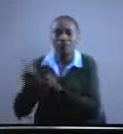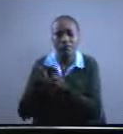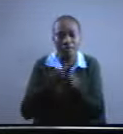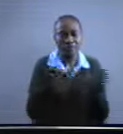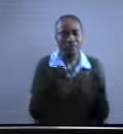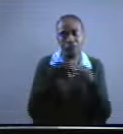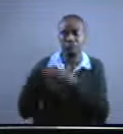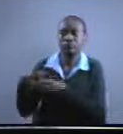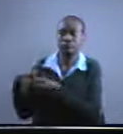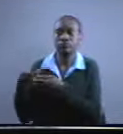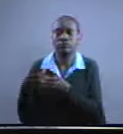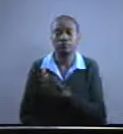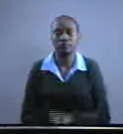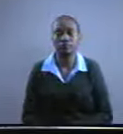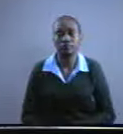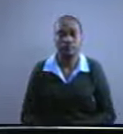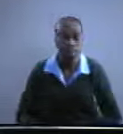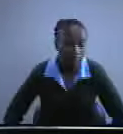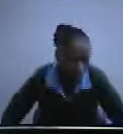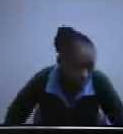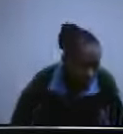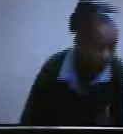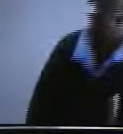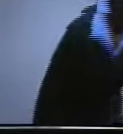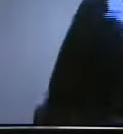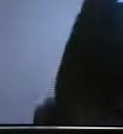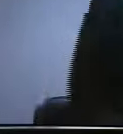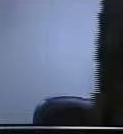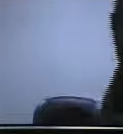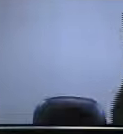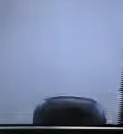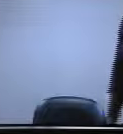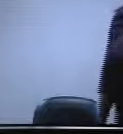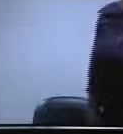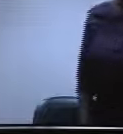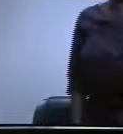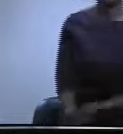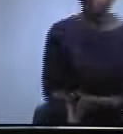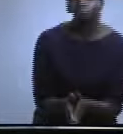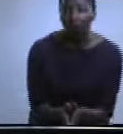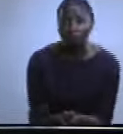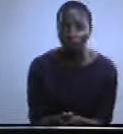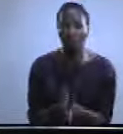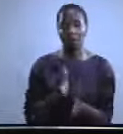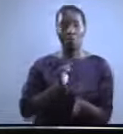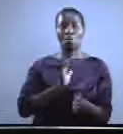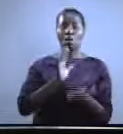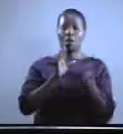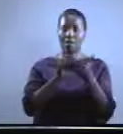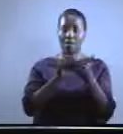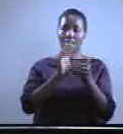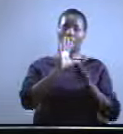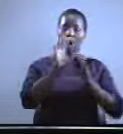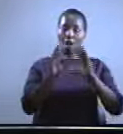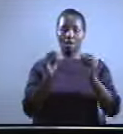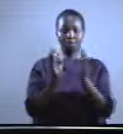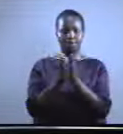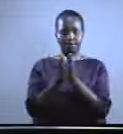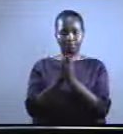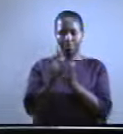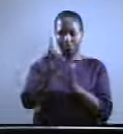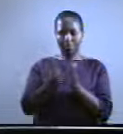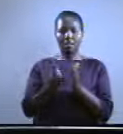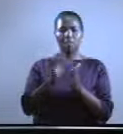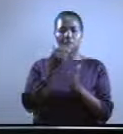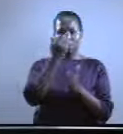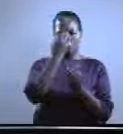collectively. When members are asked to record their presence to establish whether there is a quorum present